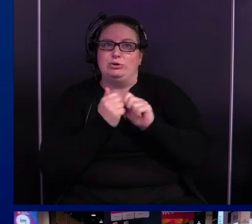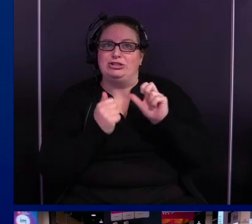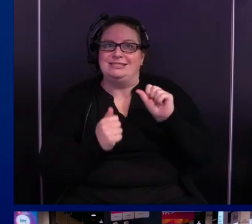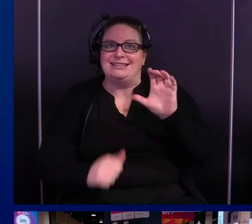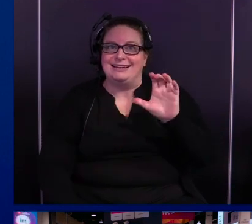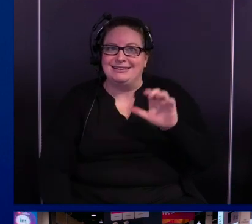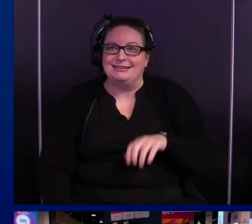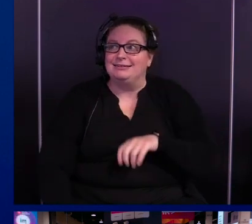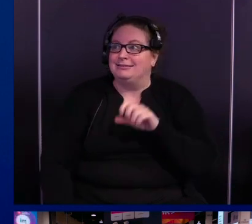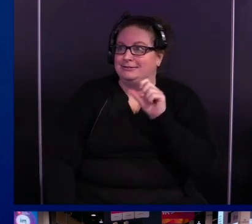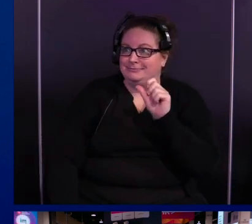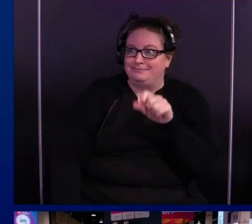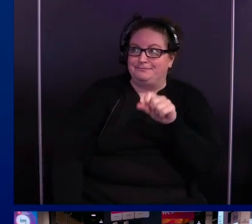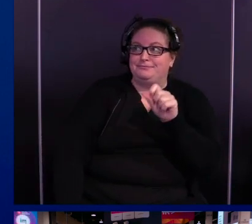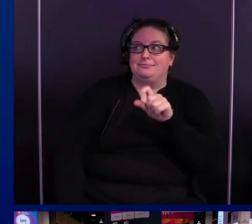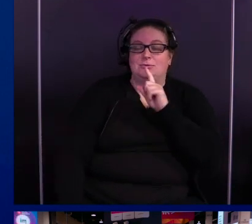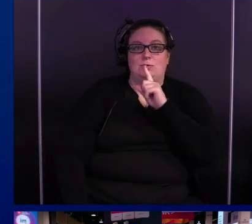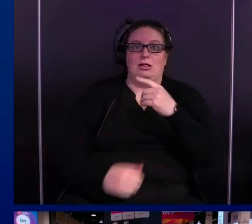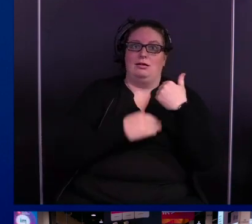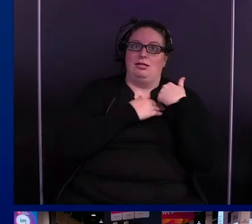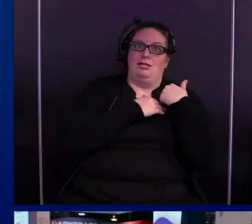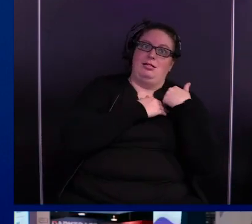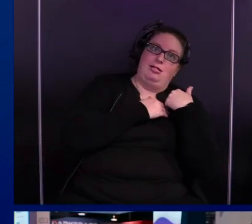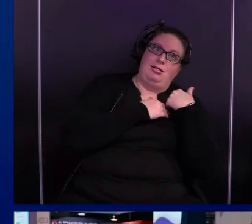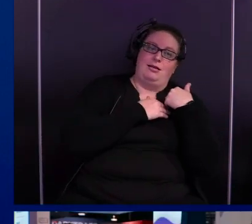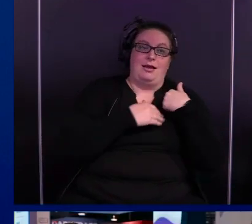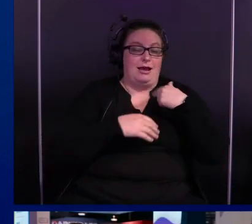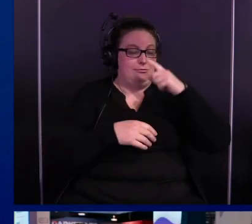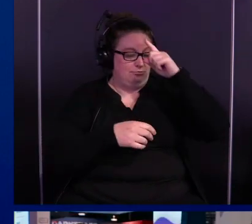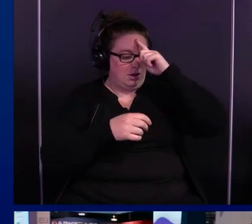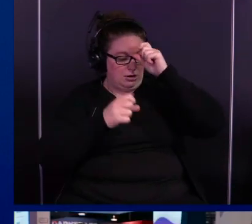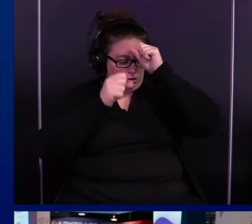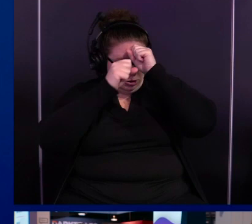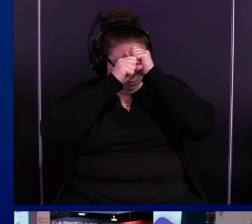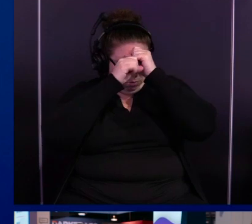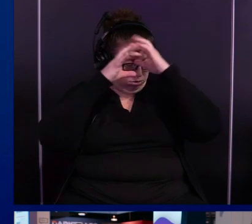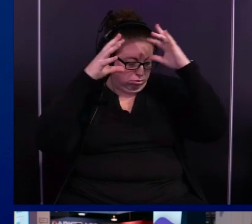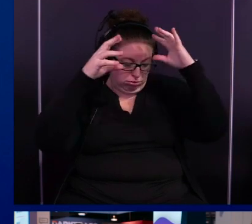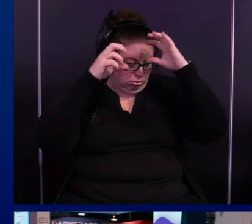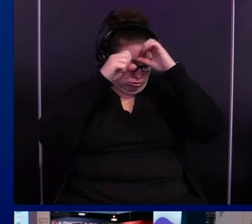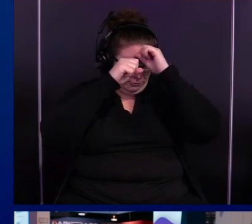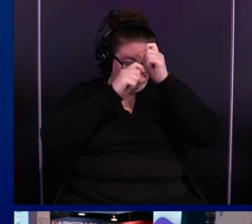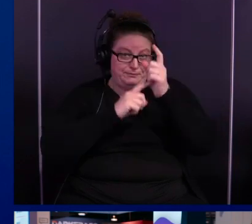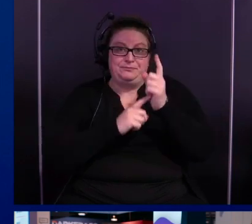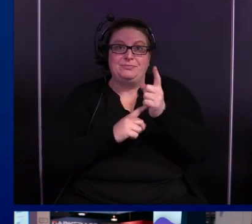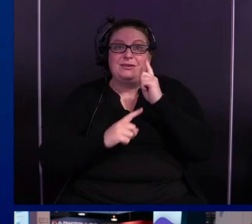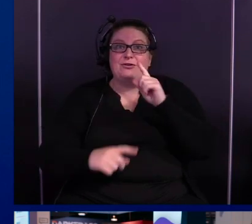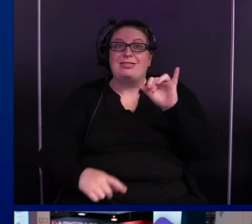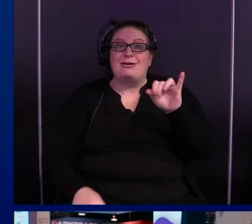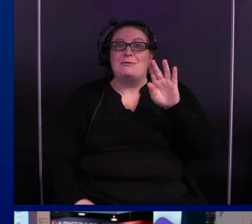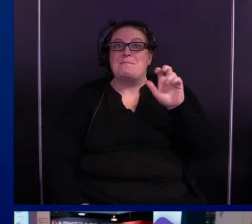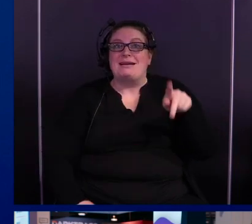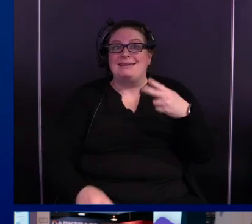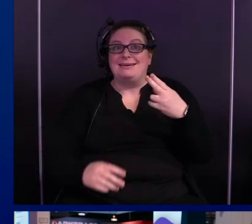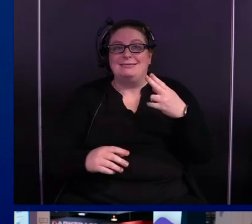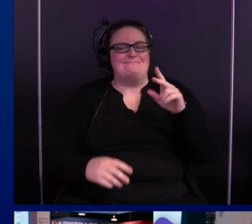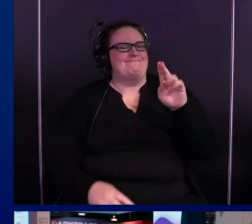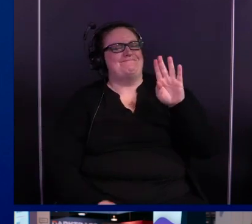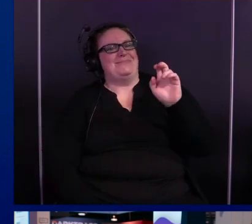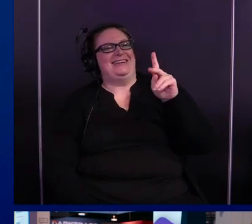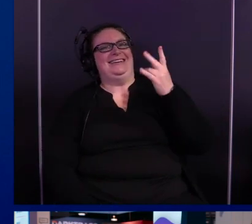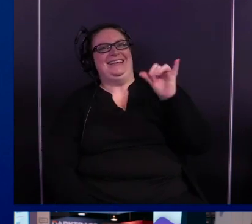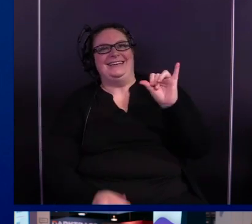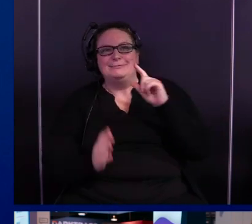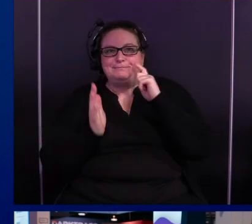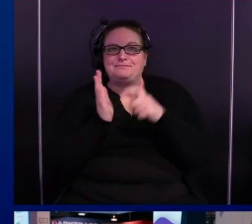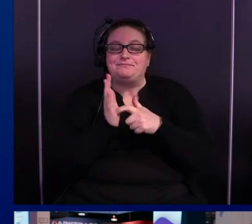very, very I had taxed full API. On like mind exploding head reaction at that moment when Becky called that out. Yeah, it's amazing. That is impressive. Yeah, a